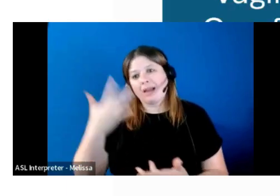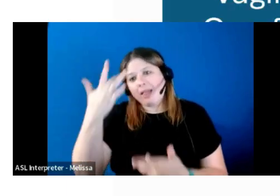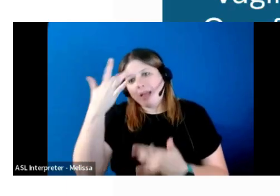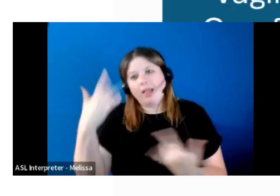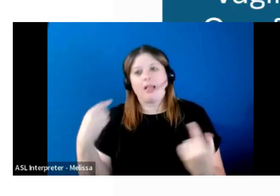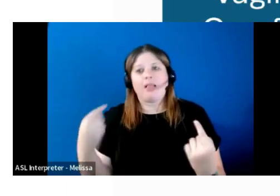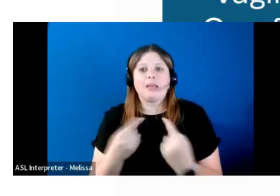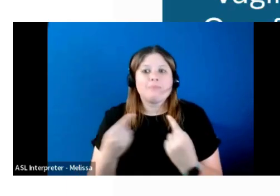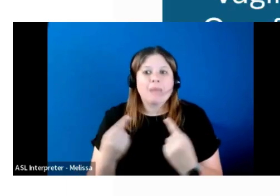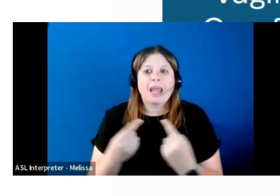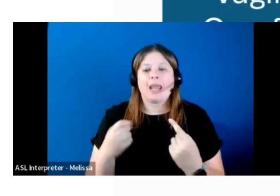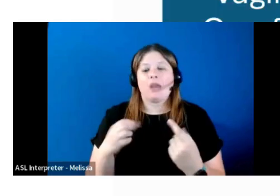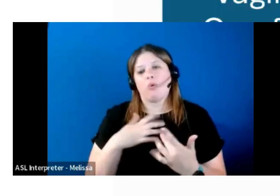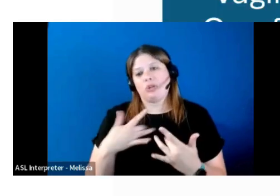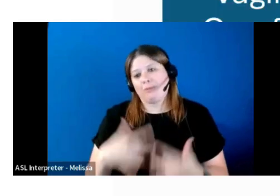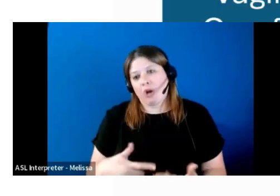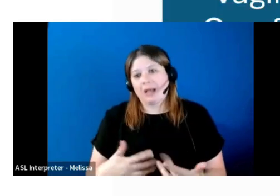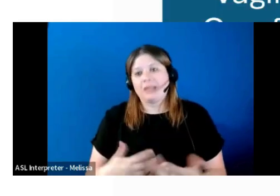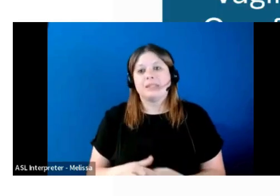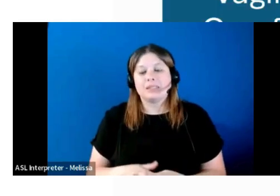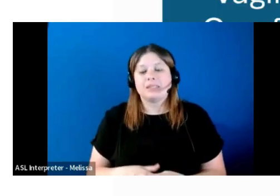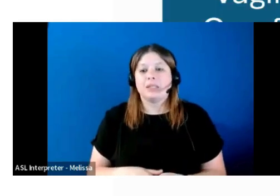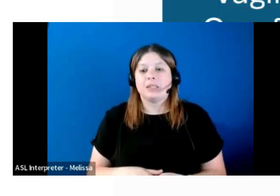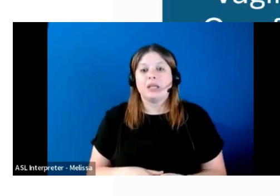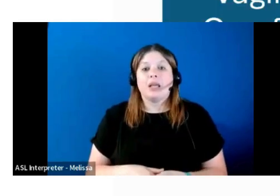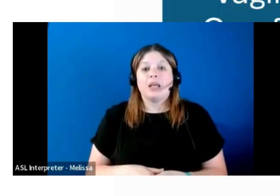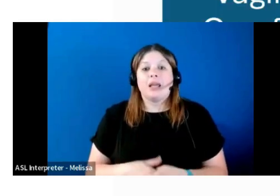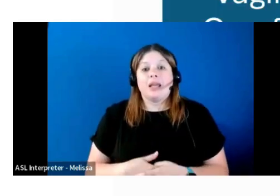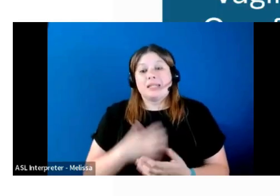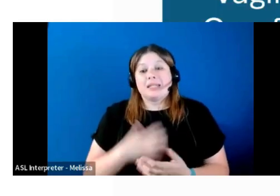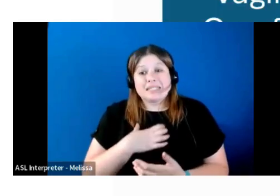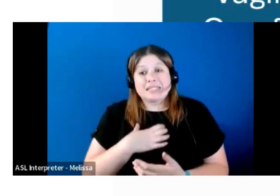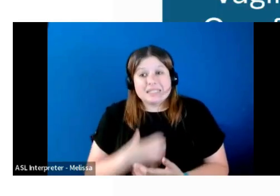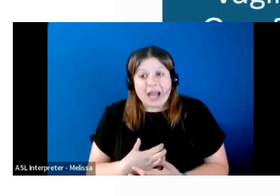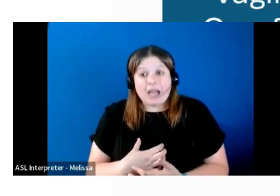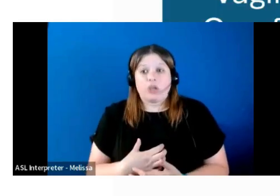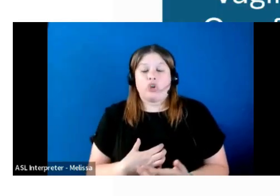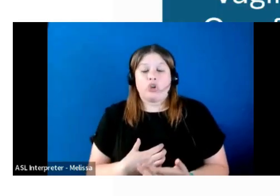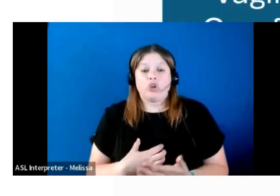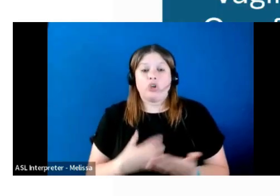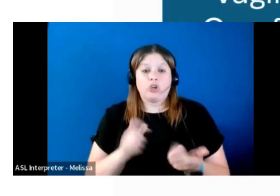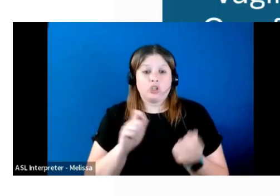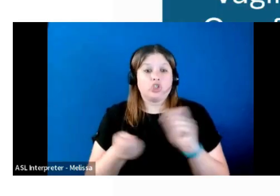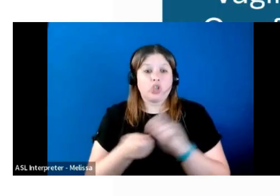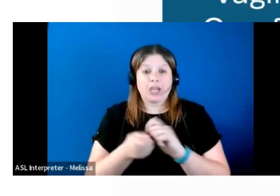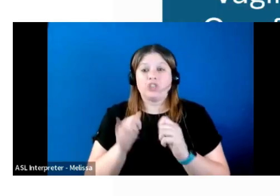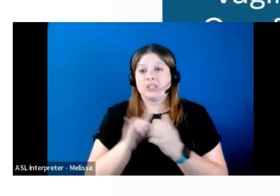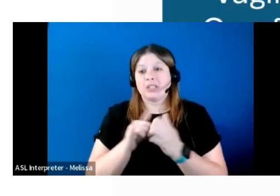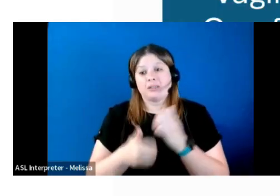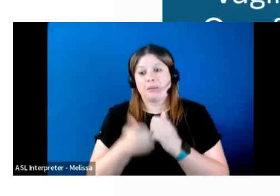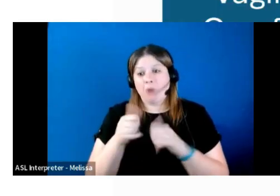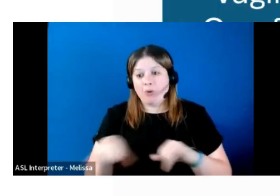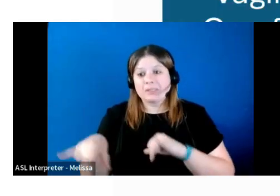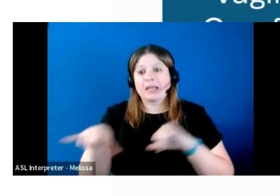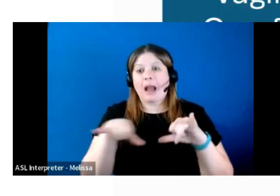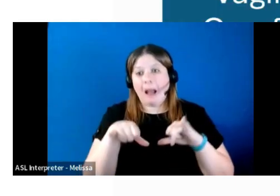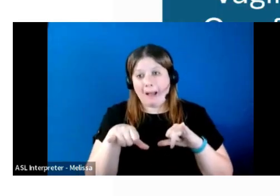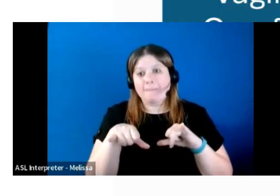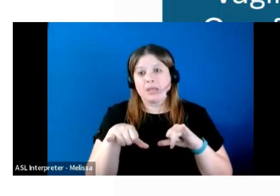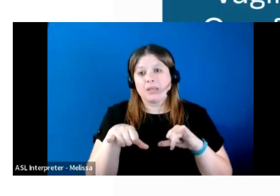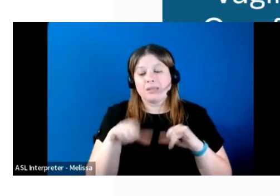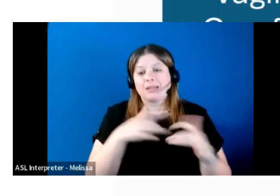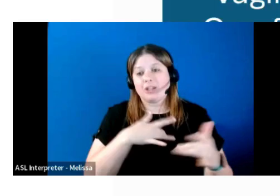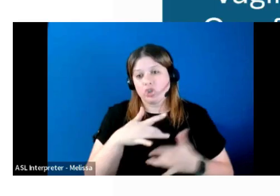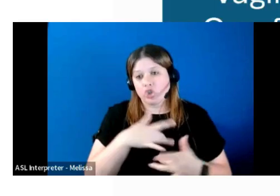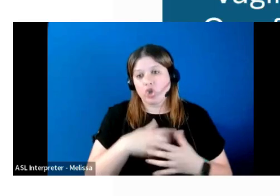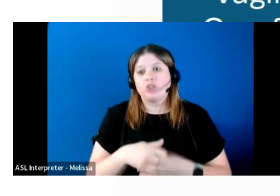pain, or depressed. Desire changes, which are the most common concerns that people